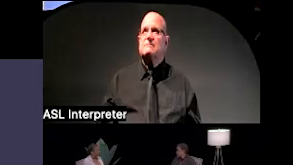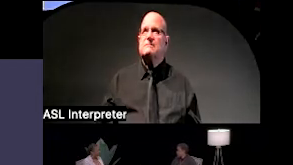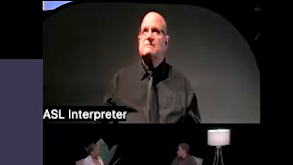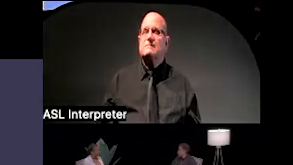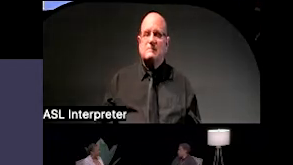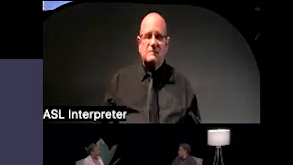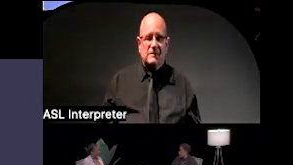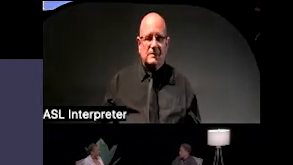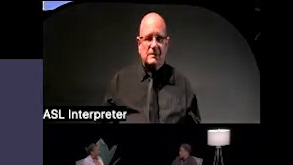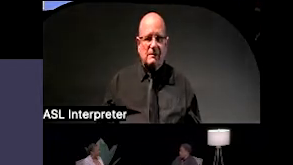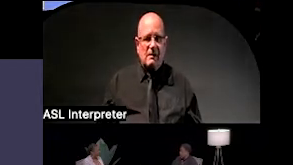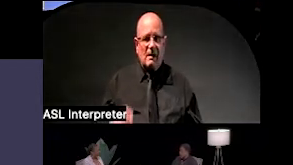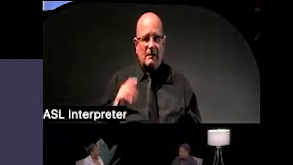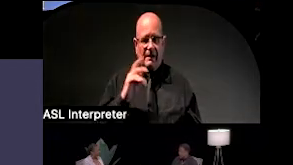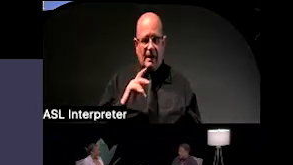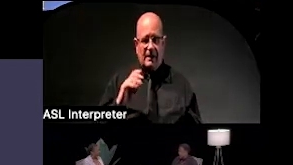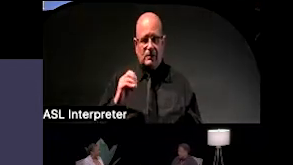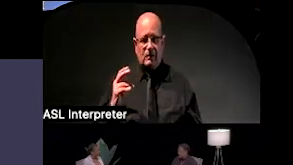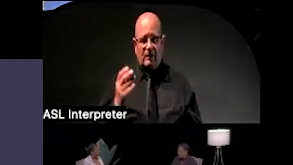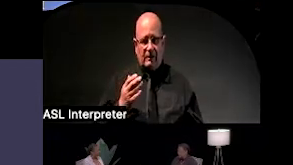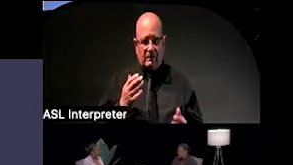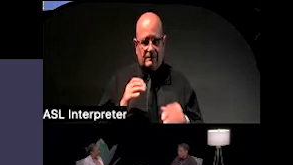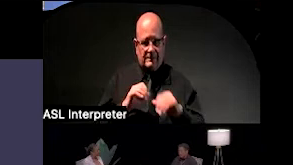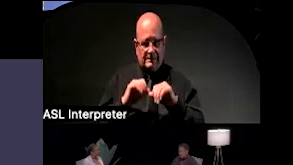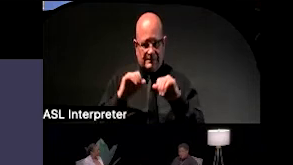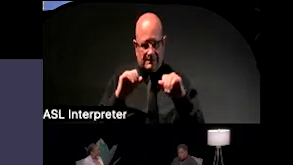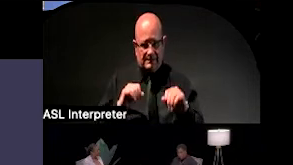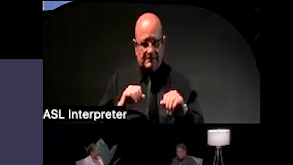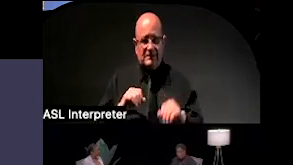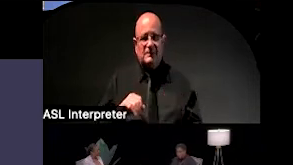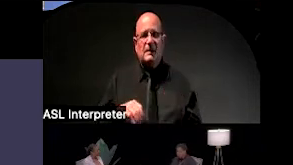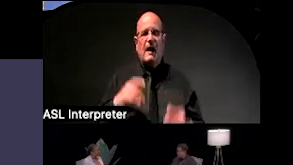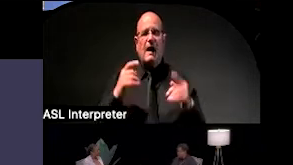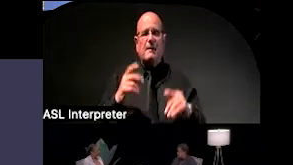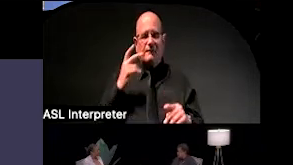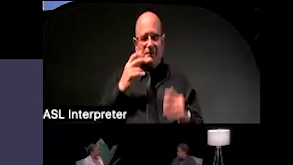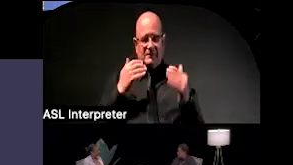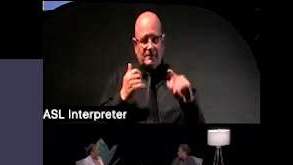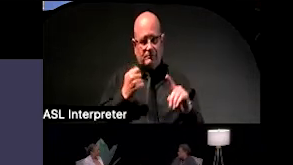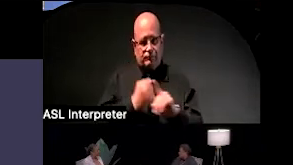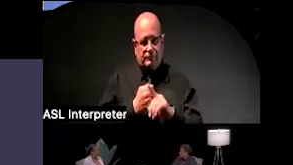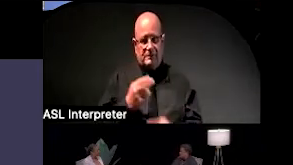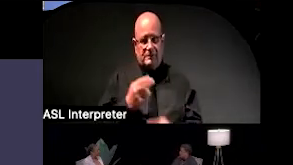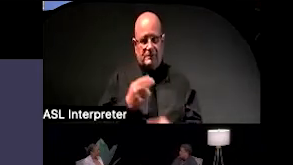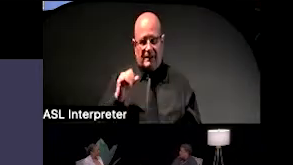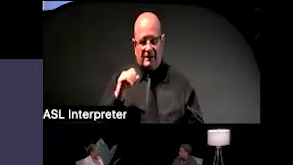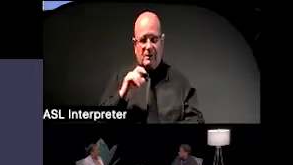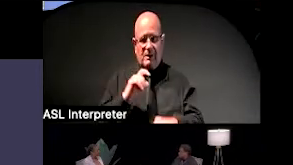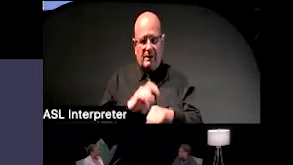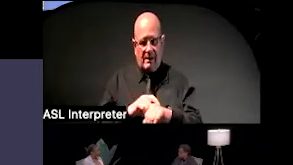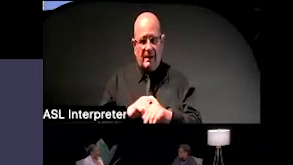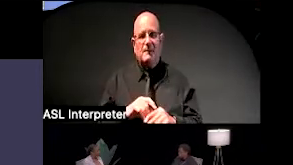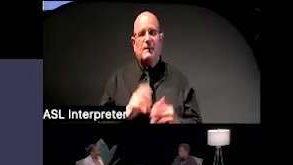in the K-12 system. I became visually impaired in my high school years, but had very accommodating teachers in my